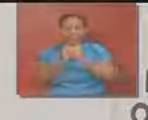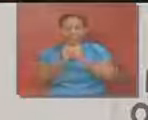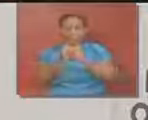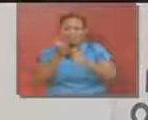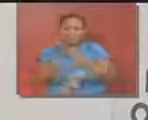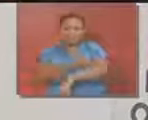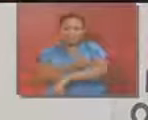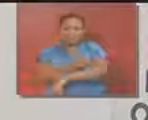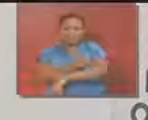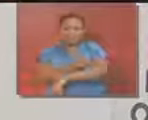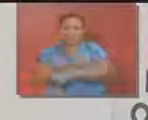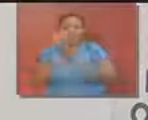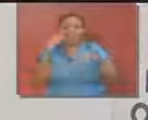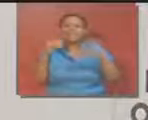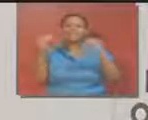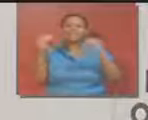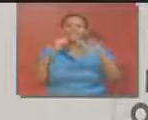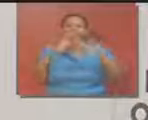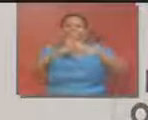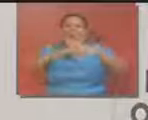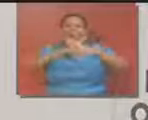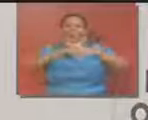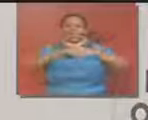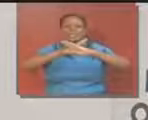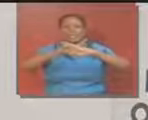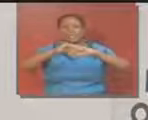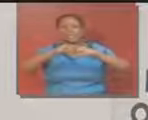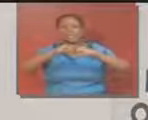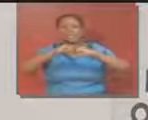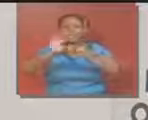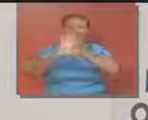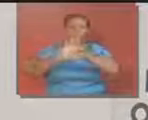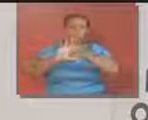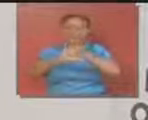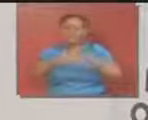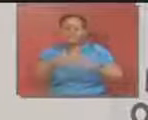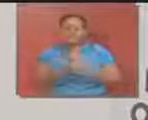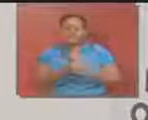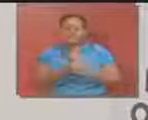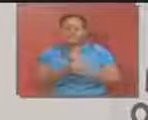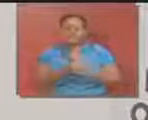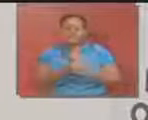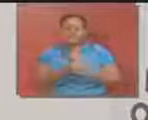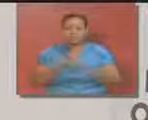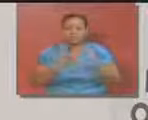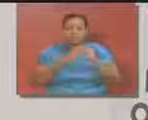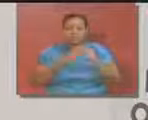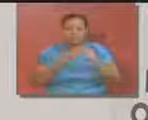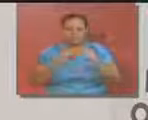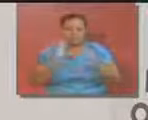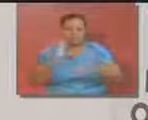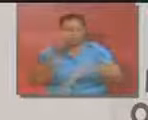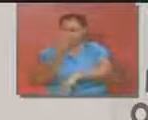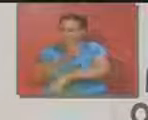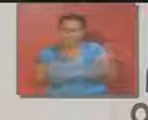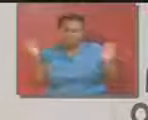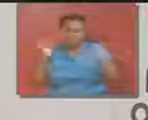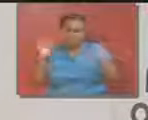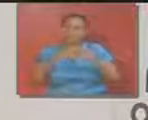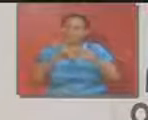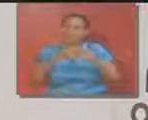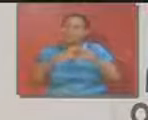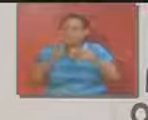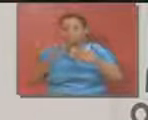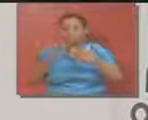you more coverage. So if we weren't going to get vaccinated, in a few months, we would be back to square one. And I